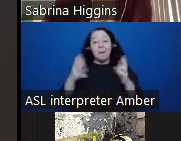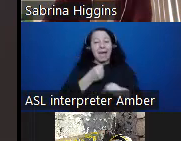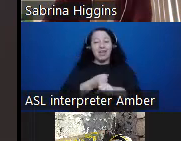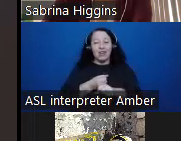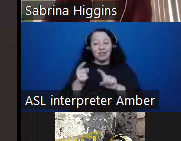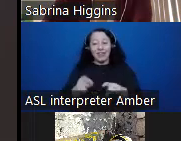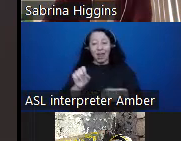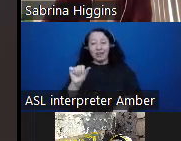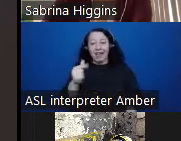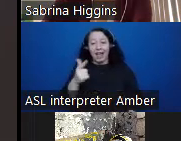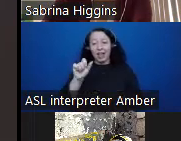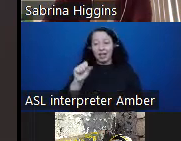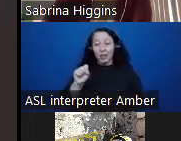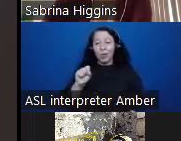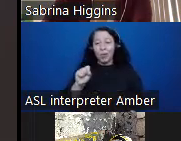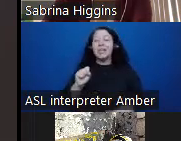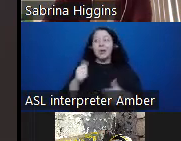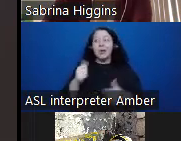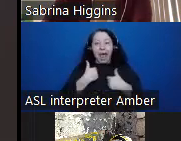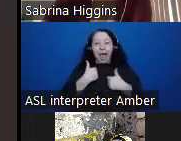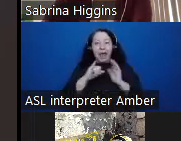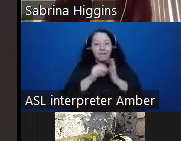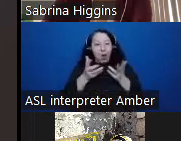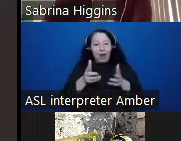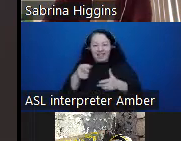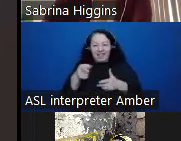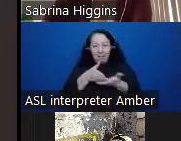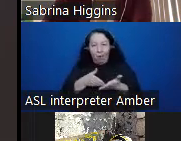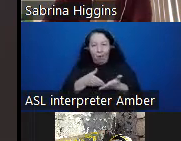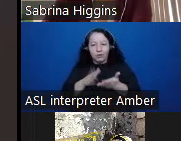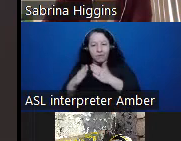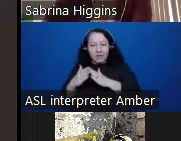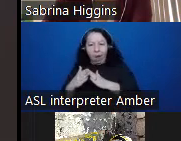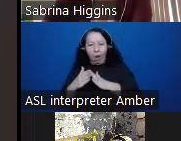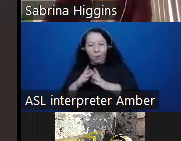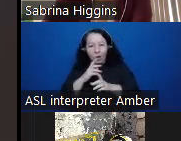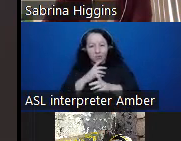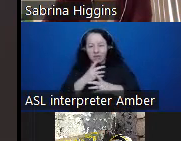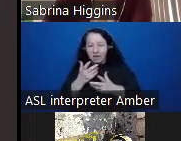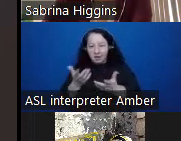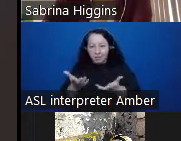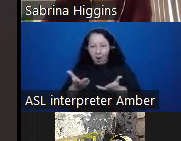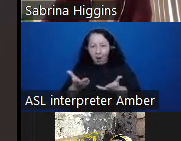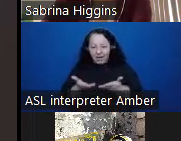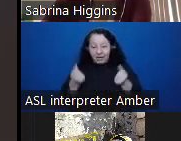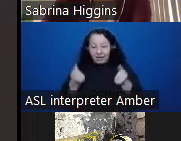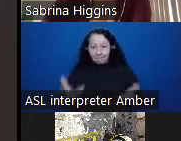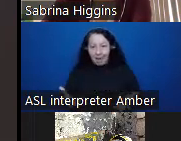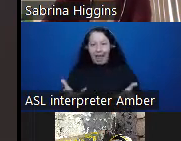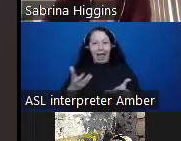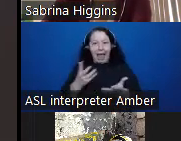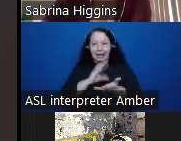identified that this part of the town was just producing a surprising number of women's hairpins. And so